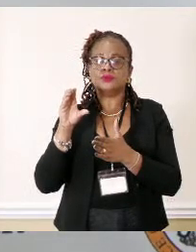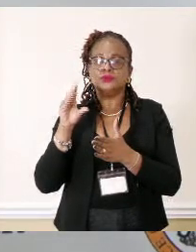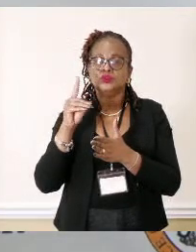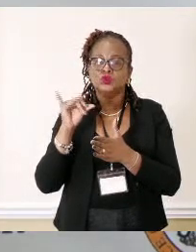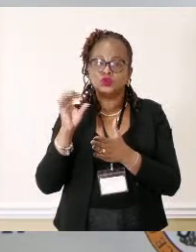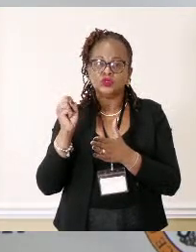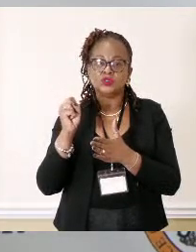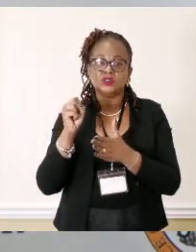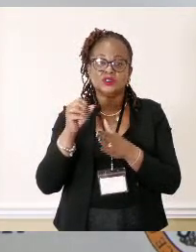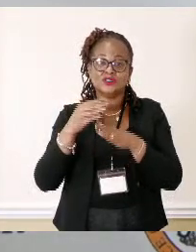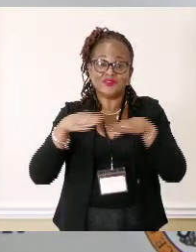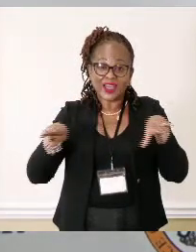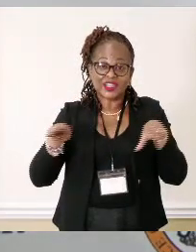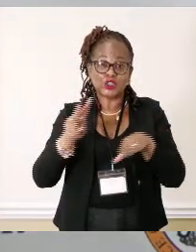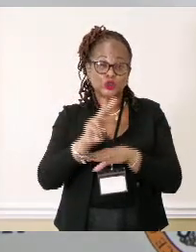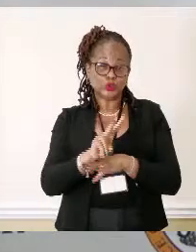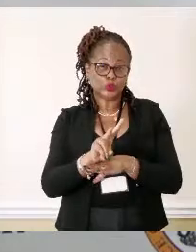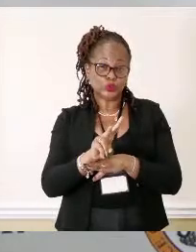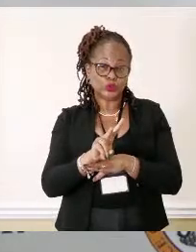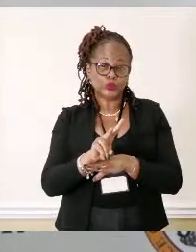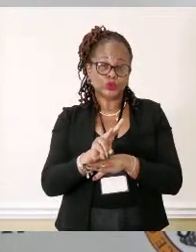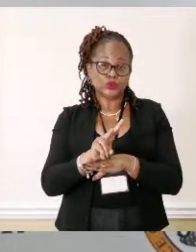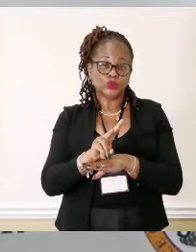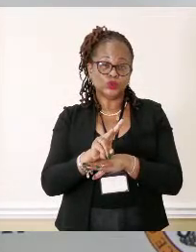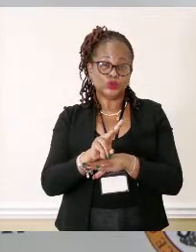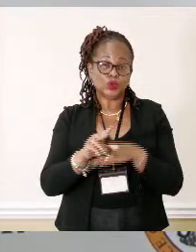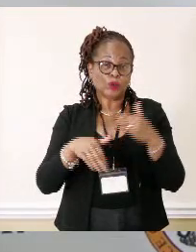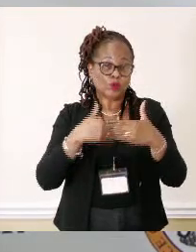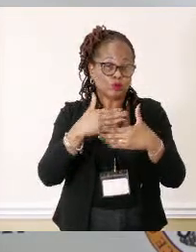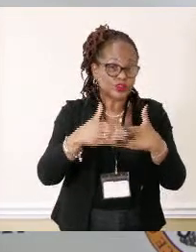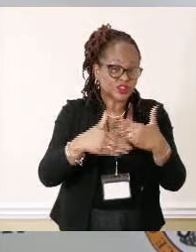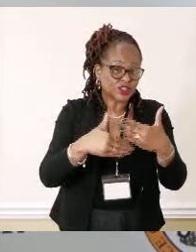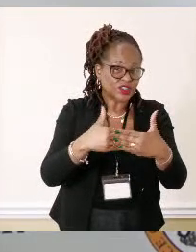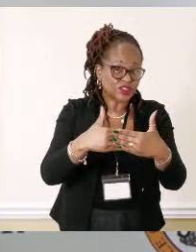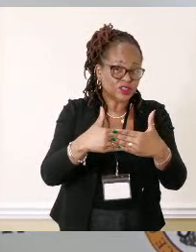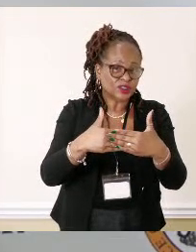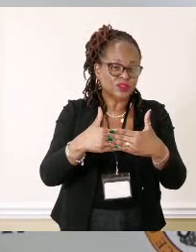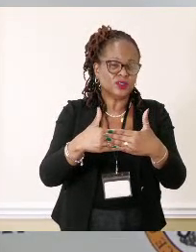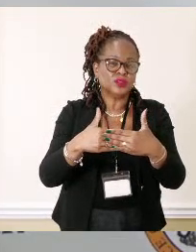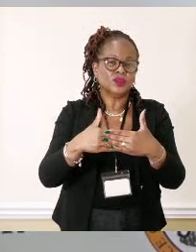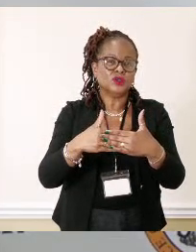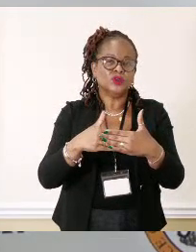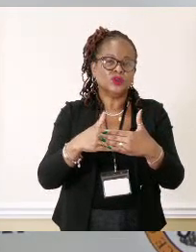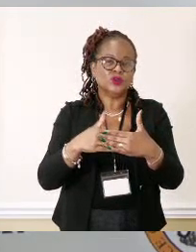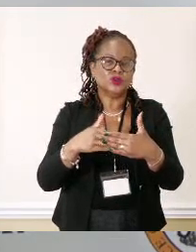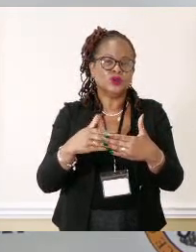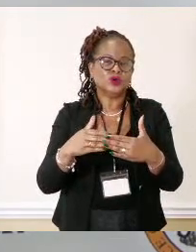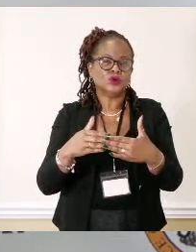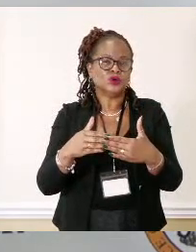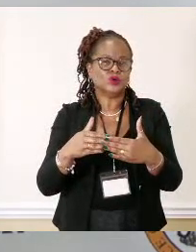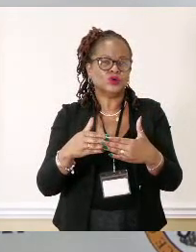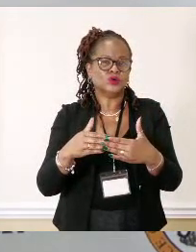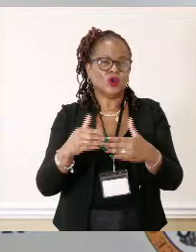doses in two, you are fast approaching your critical level for